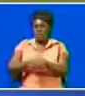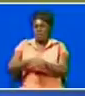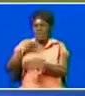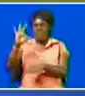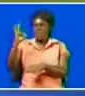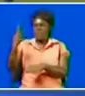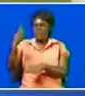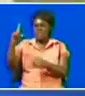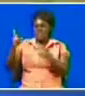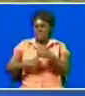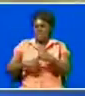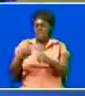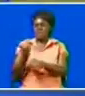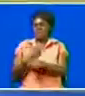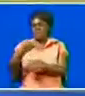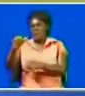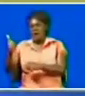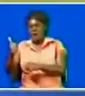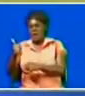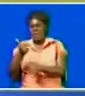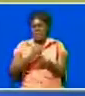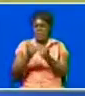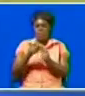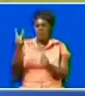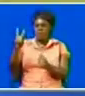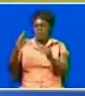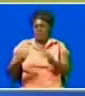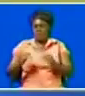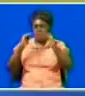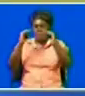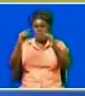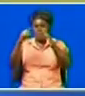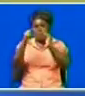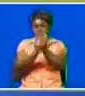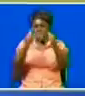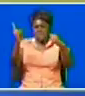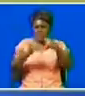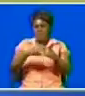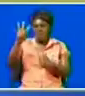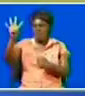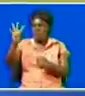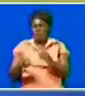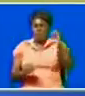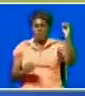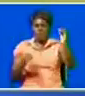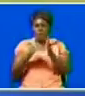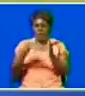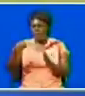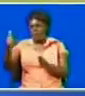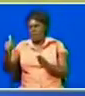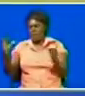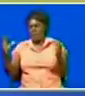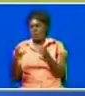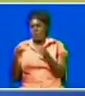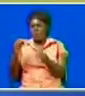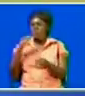the 36th minute. In the other results of the day, Vihiga United qualified for the last 16 round with a 4-0 thrashing over Vekpro FC, while